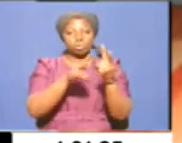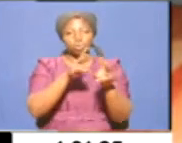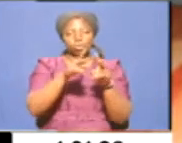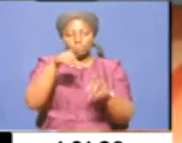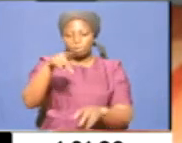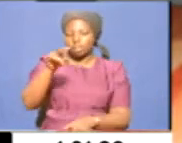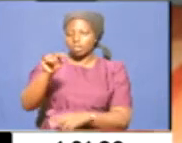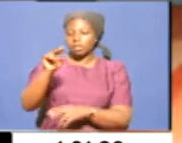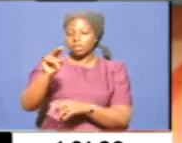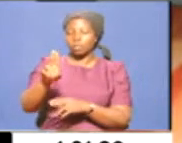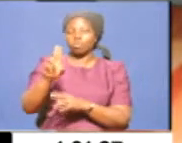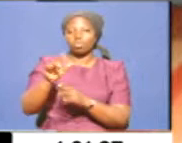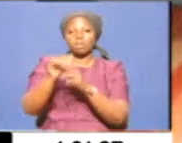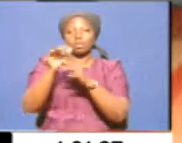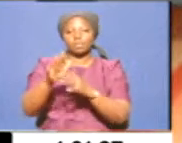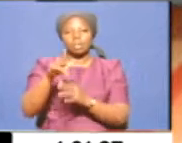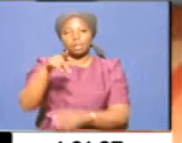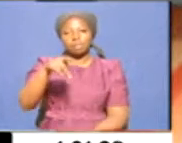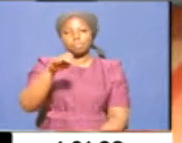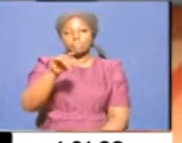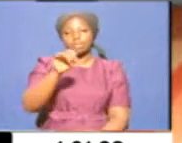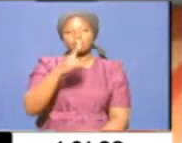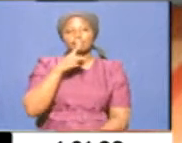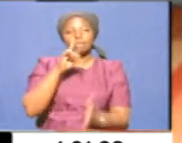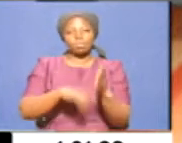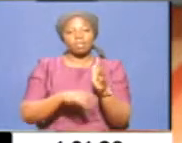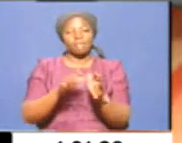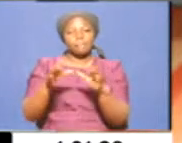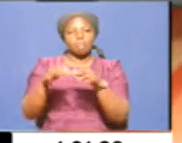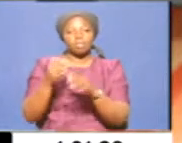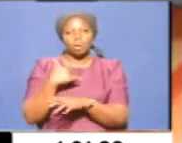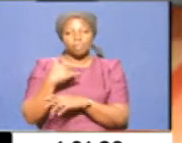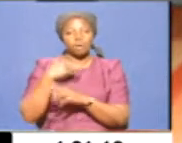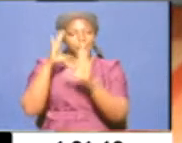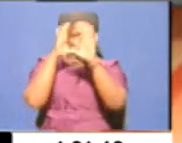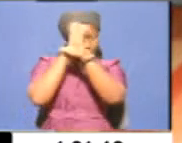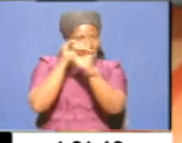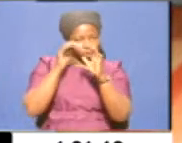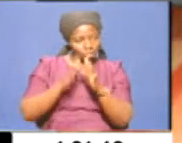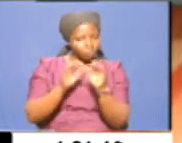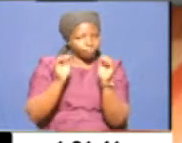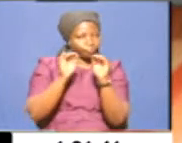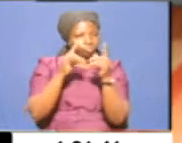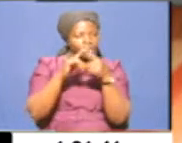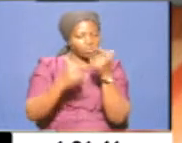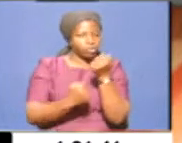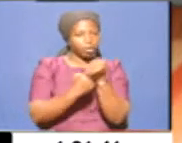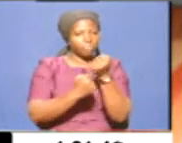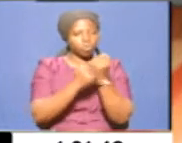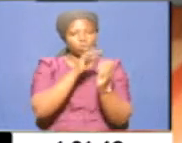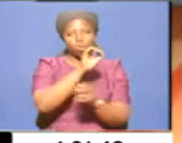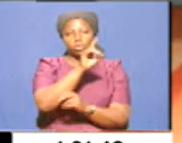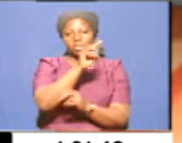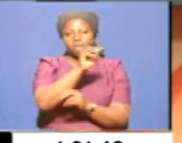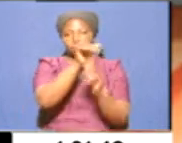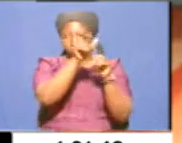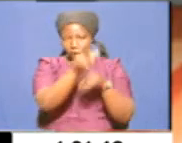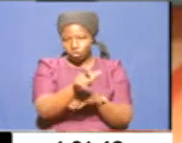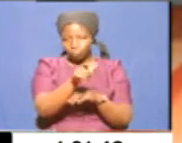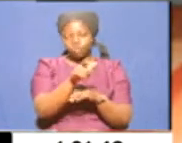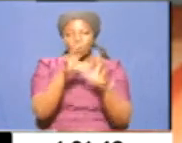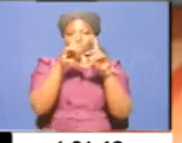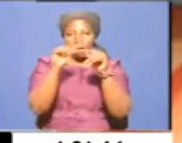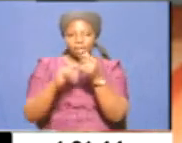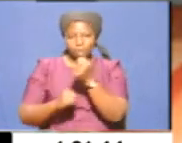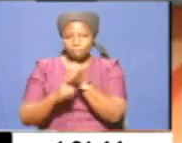party will not field a presidential candidate, but will instead support ODM's candidate, sentiments echoed by Laikipia Governor